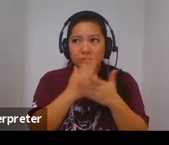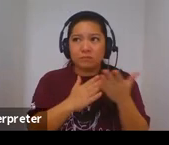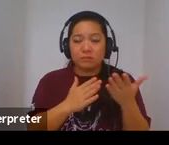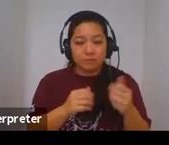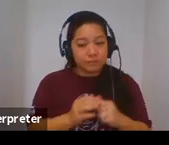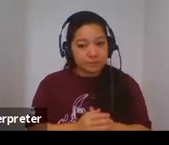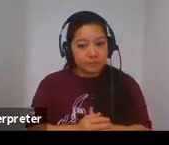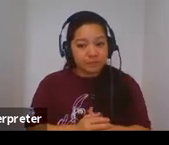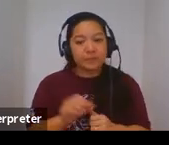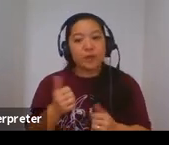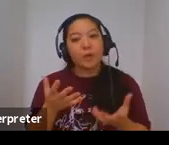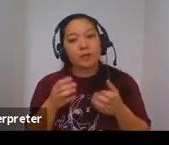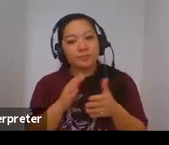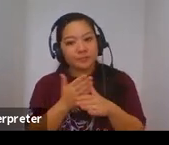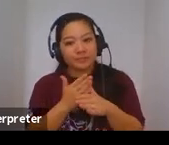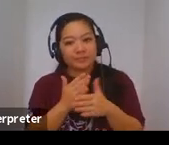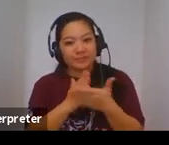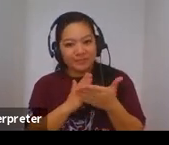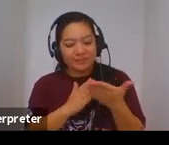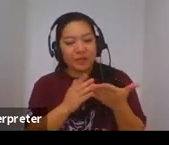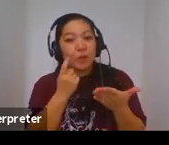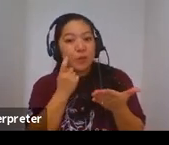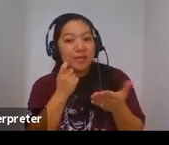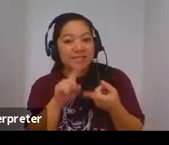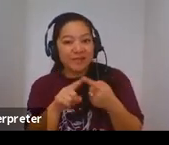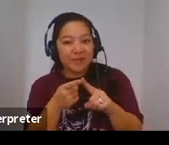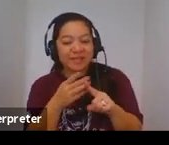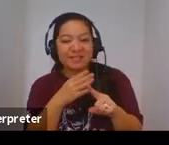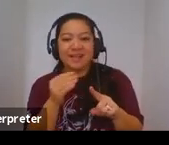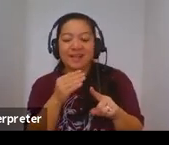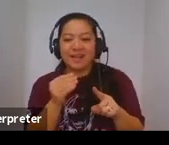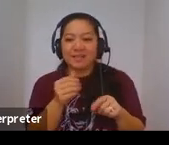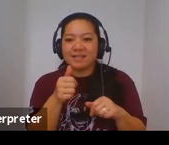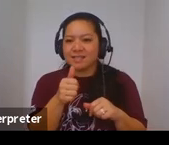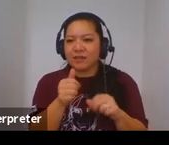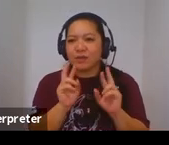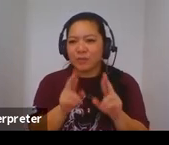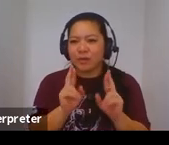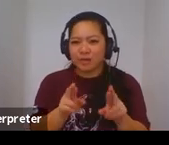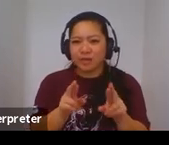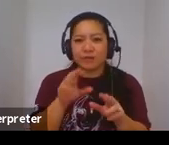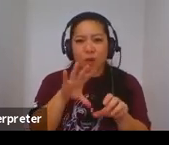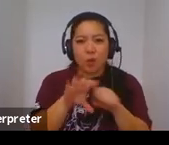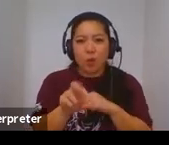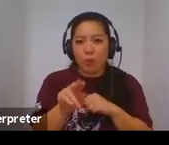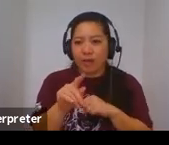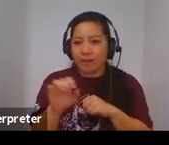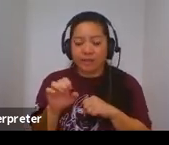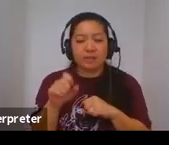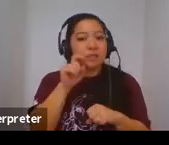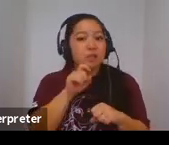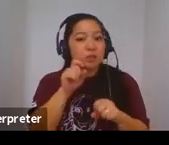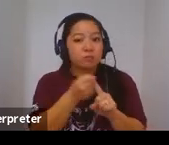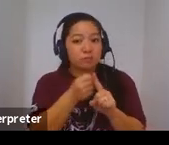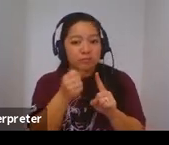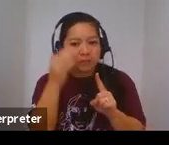I also wanted to share some recent trends in self-reported incidents of rape and sexual assault. You